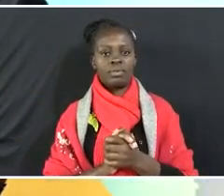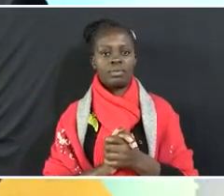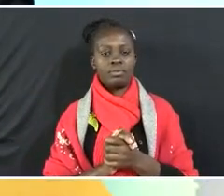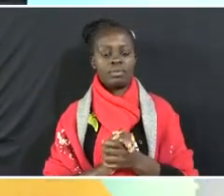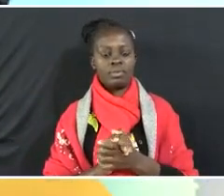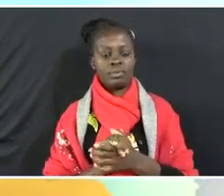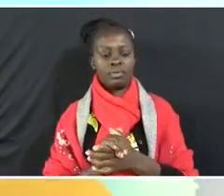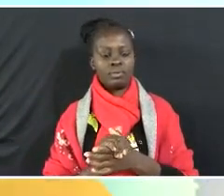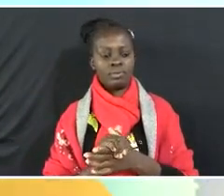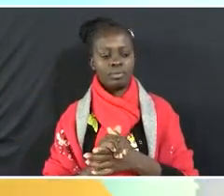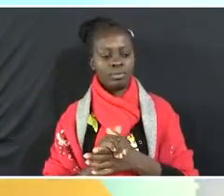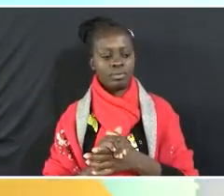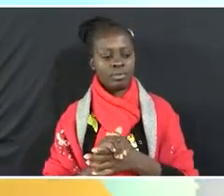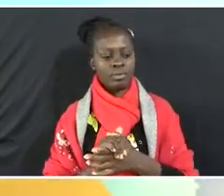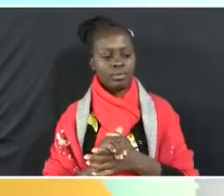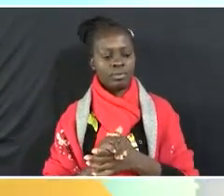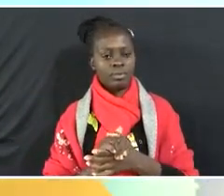13.